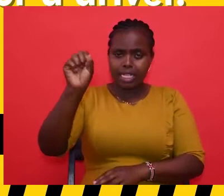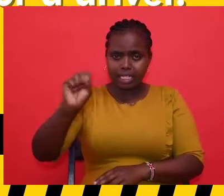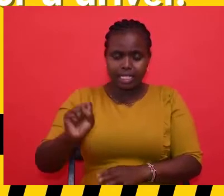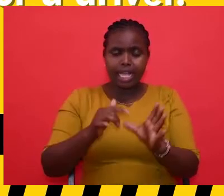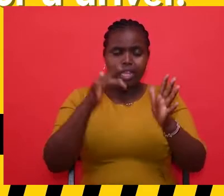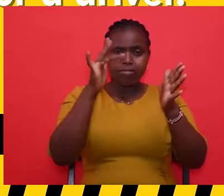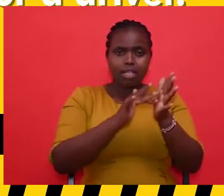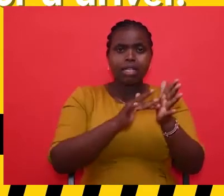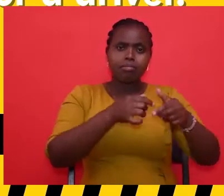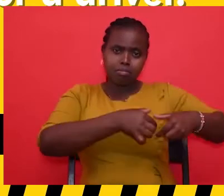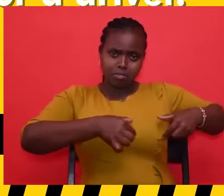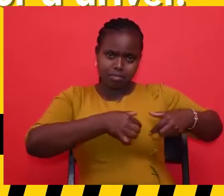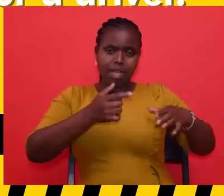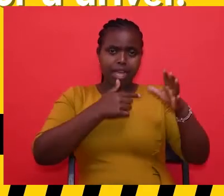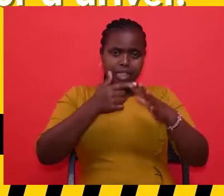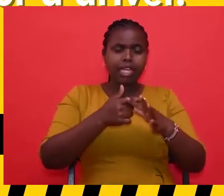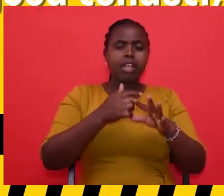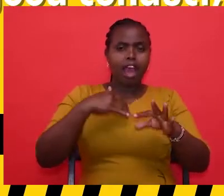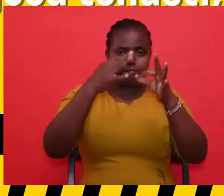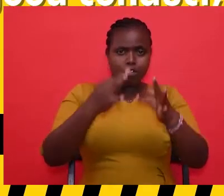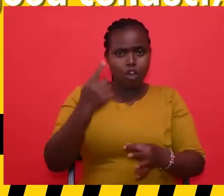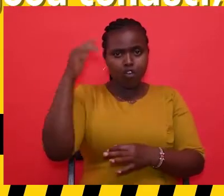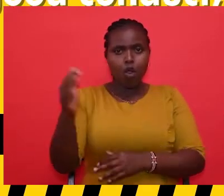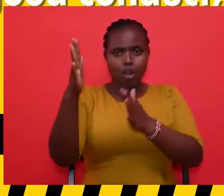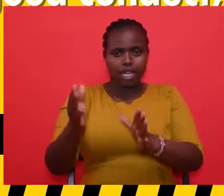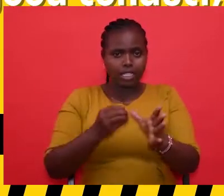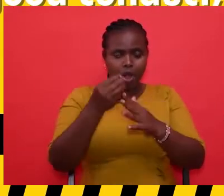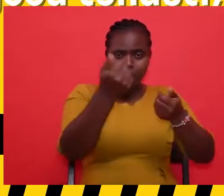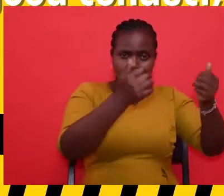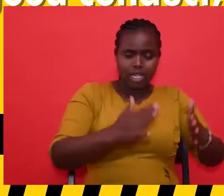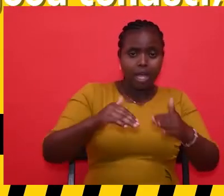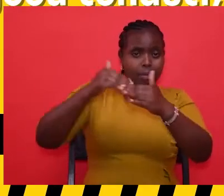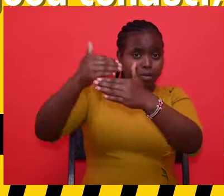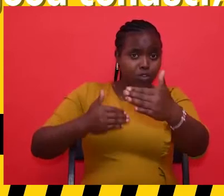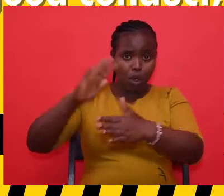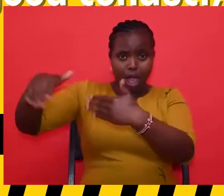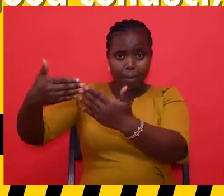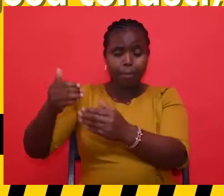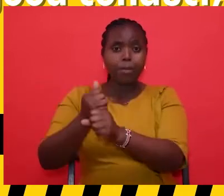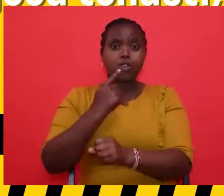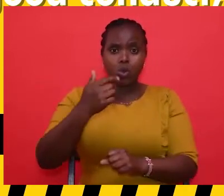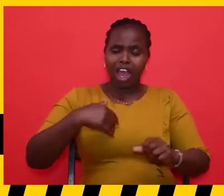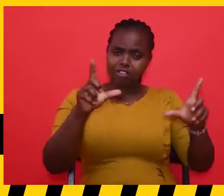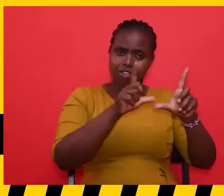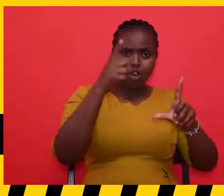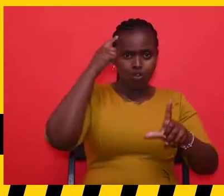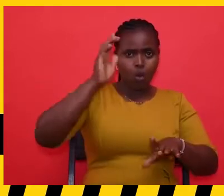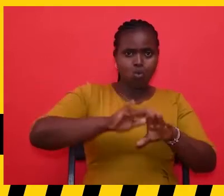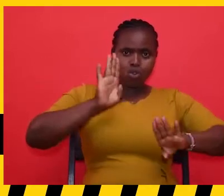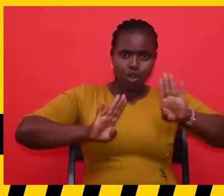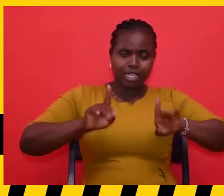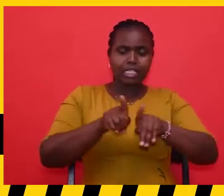then create an account as a driver or a conductor. Before applying, ensure that you have a valid certificate of good conduct, then make a payment